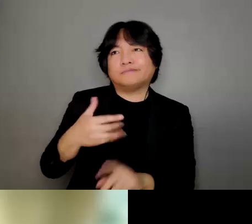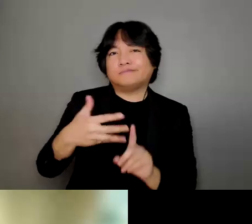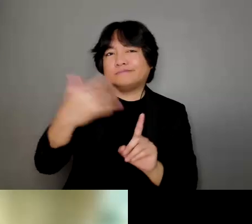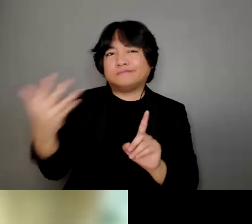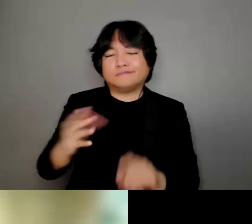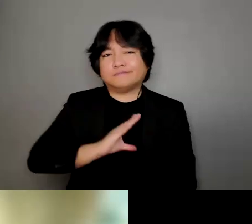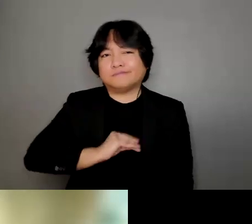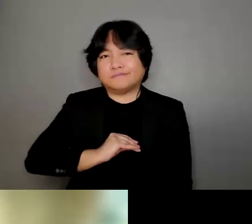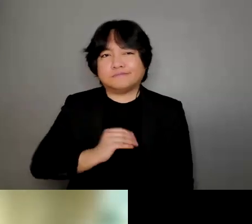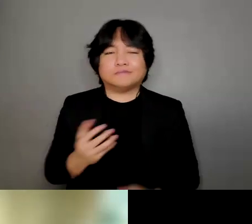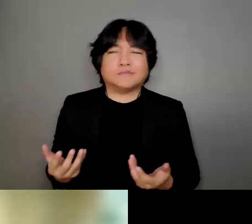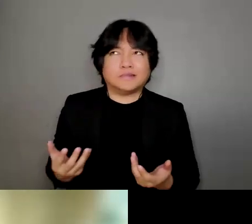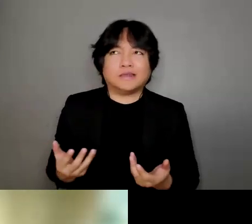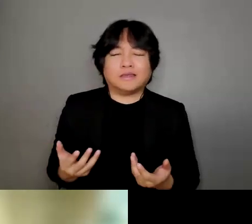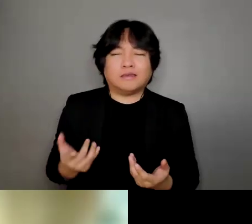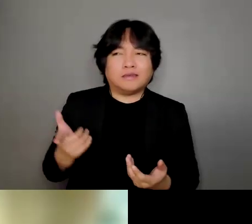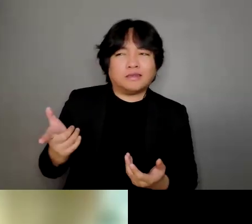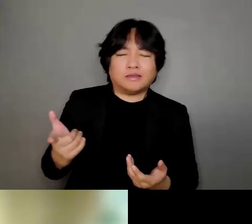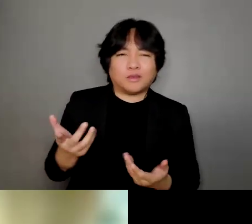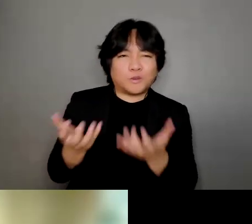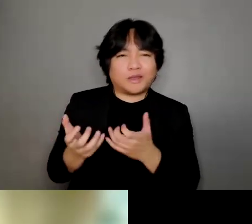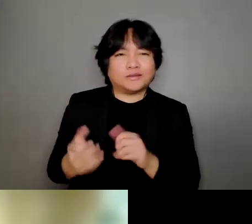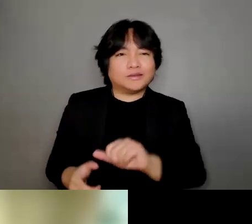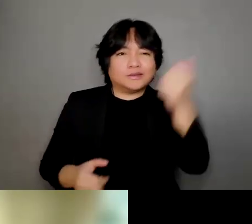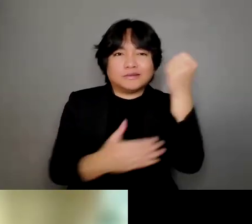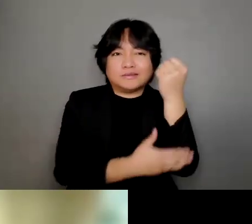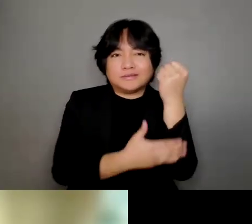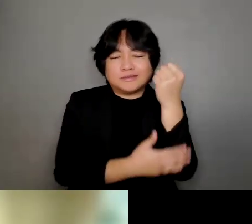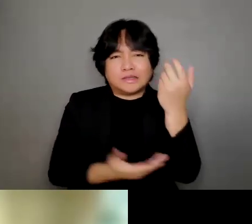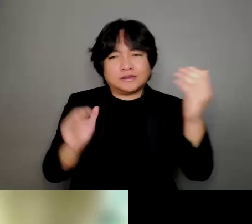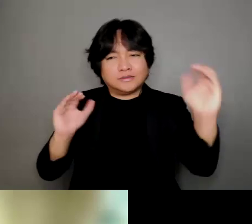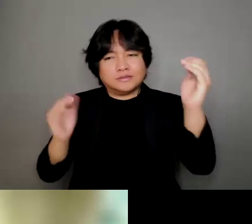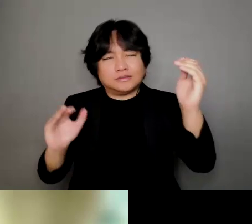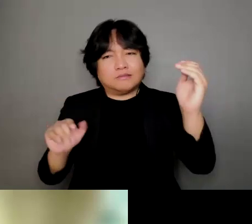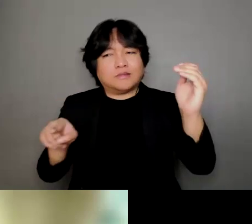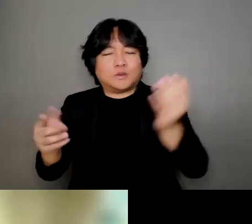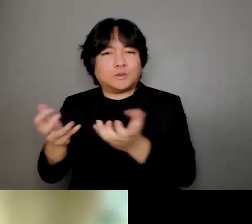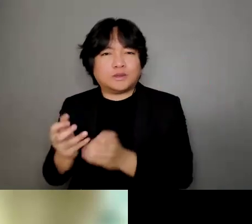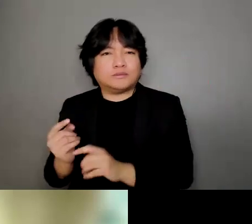mas maganda talaga sa ibang bansa than dito. So I think yun din yung isang